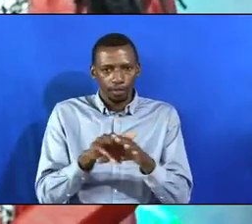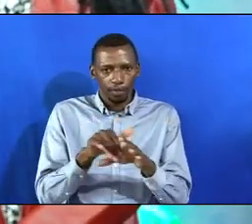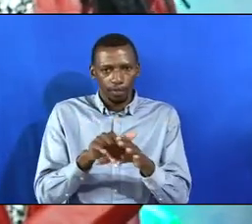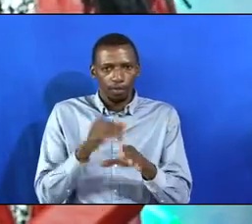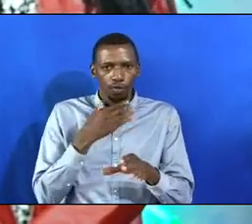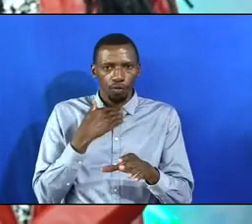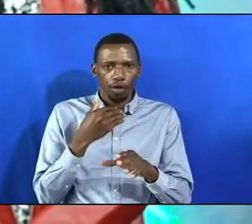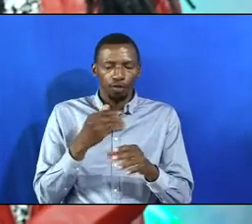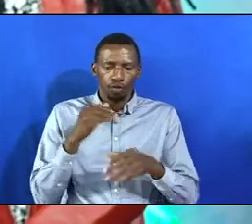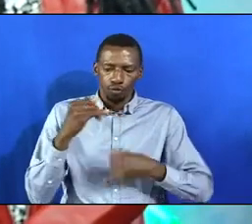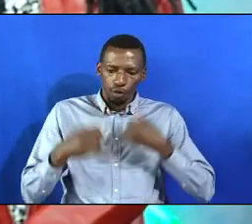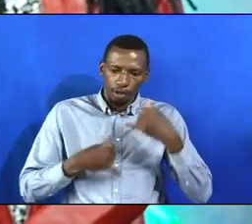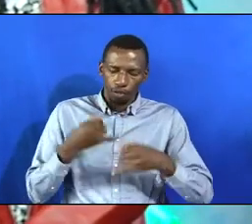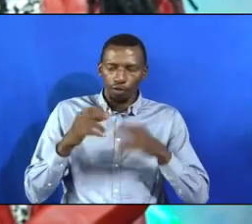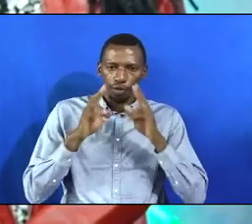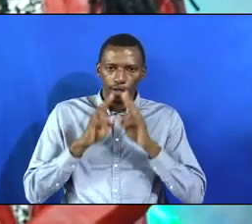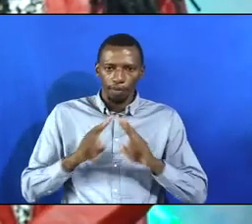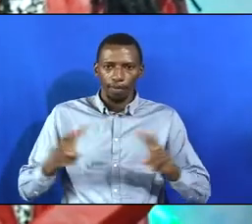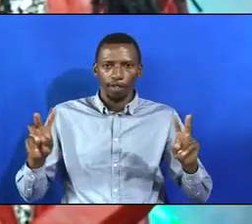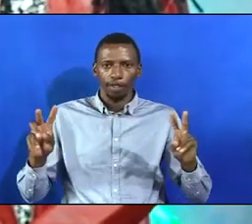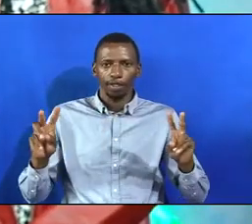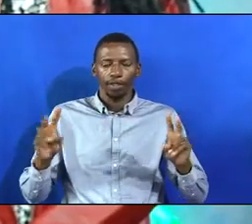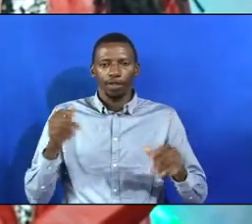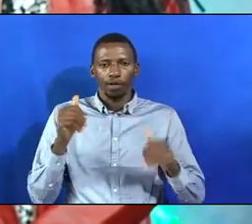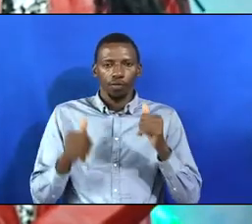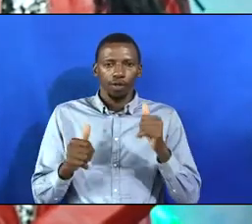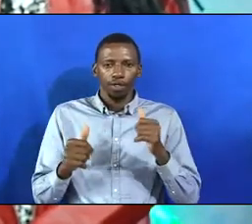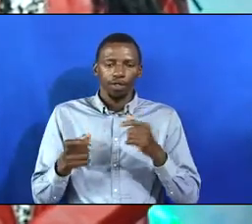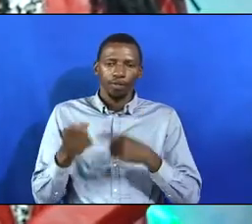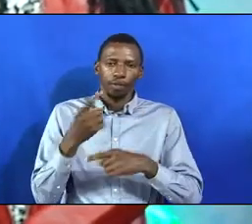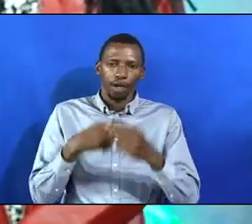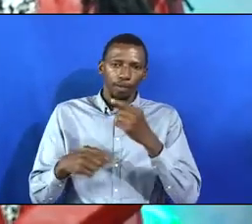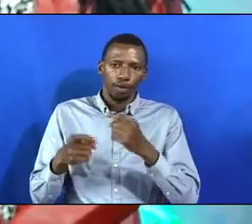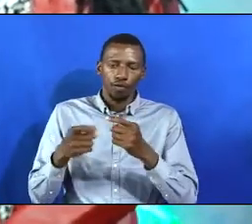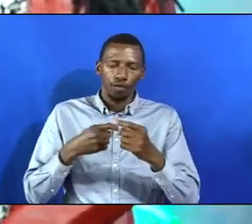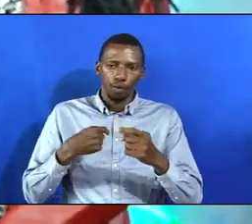I confessing to you. Raise up your hand.